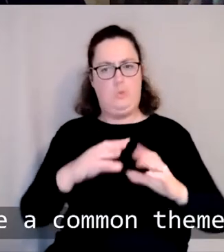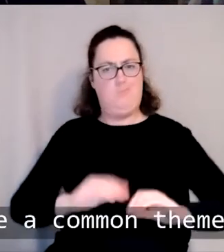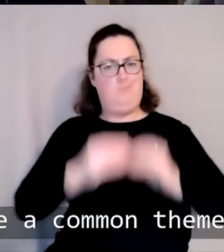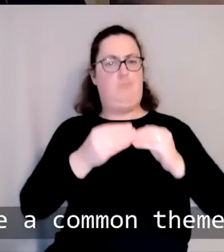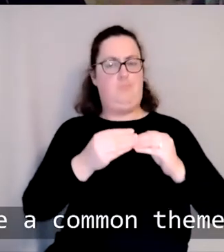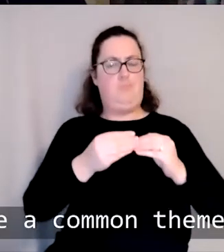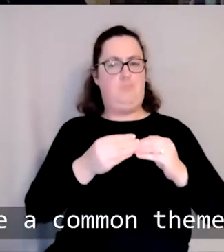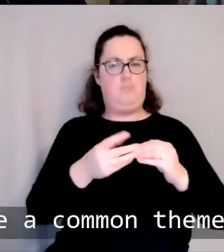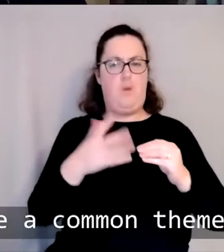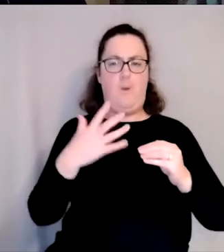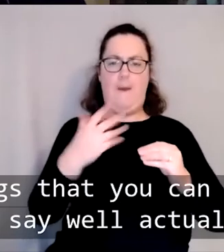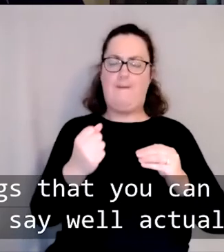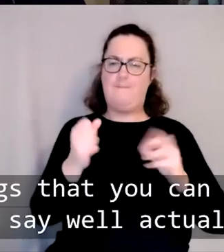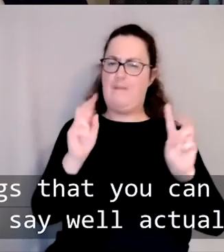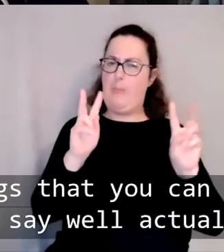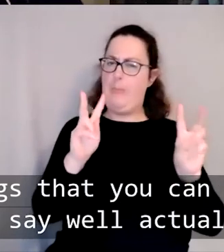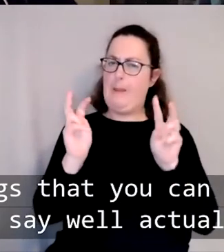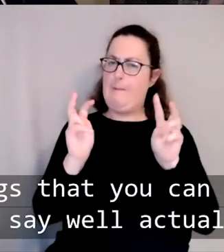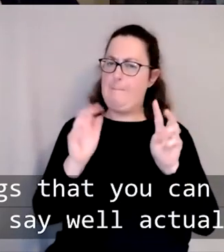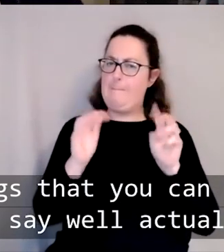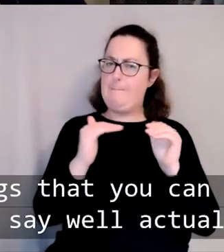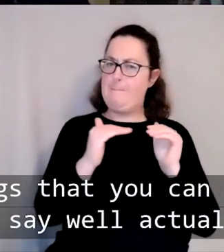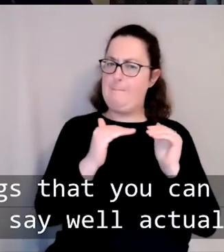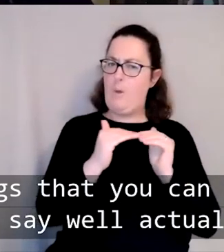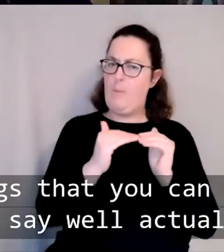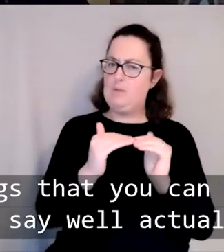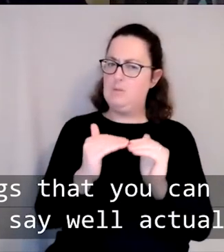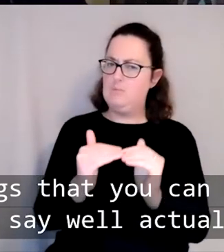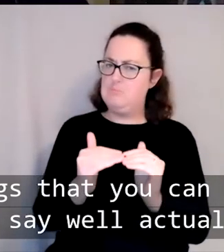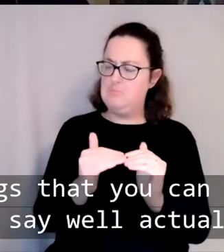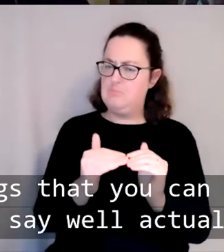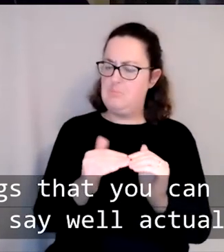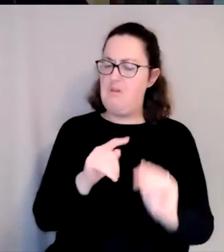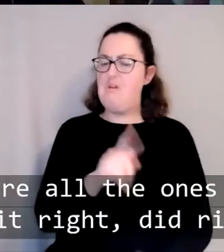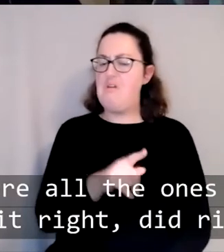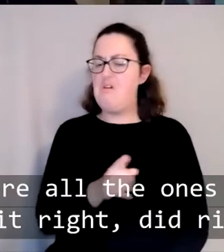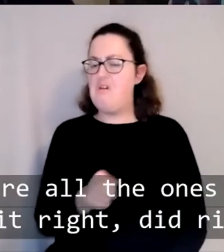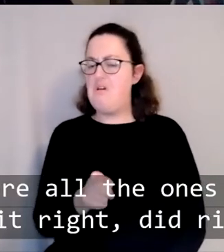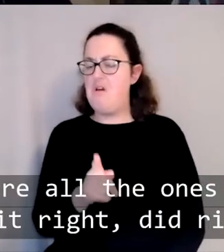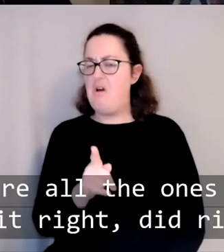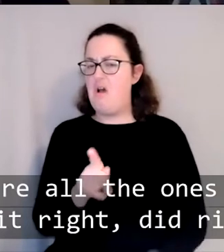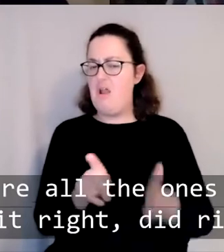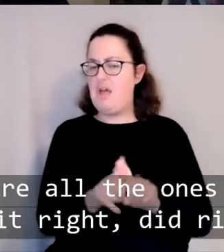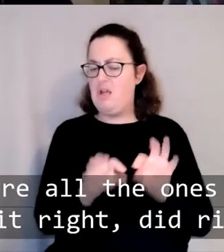Is there a common theme there, things that kind of you could look to say, well, actually there's a thread